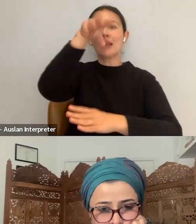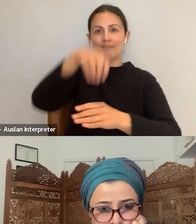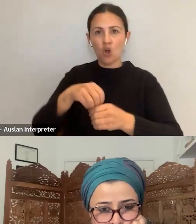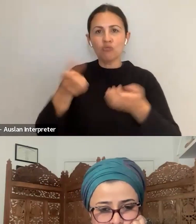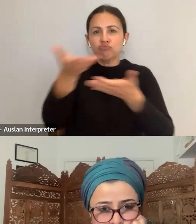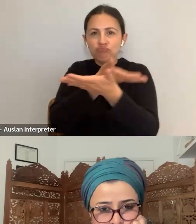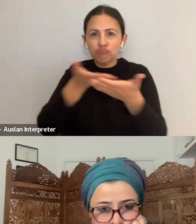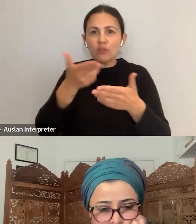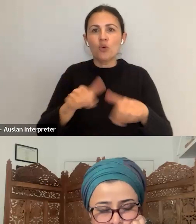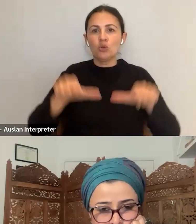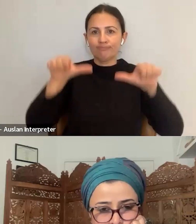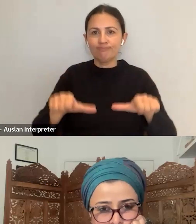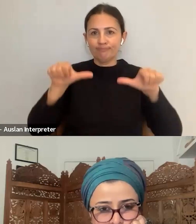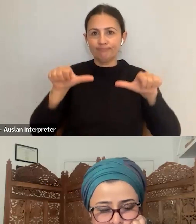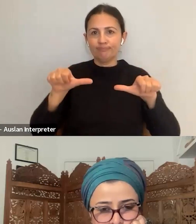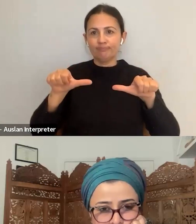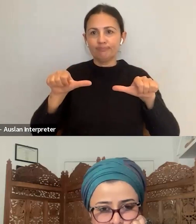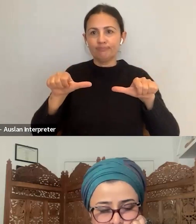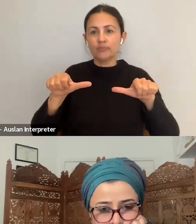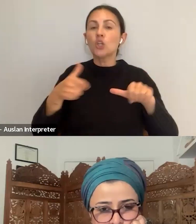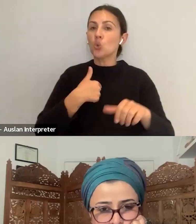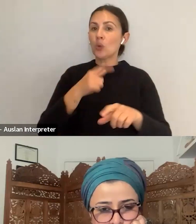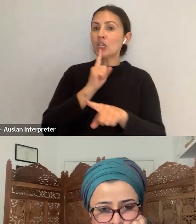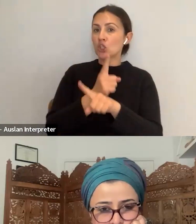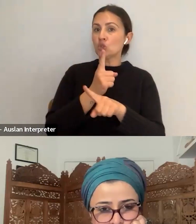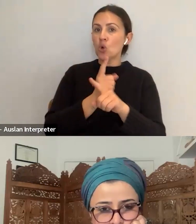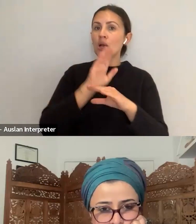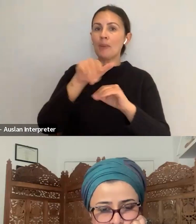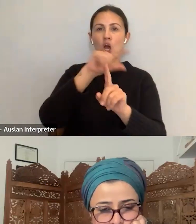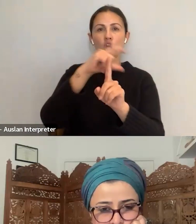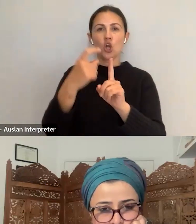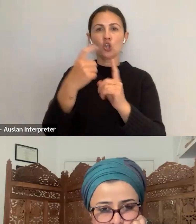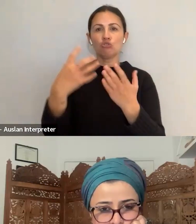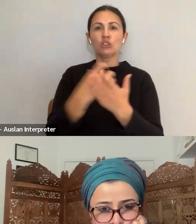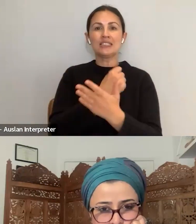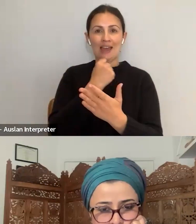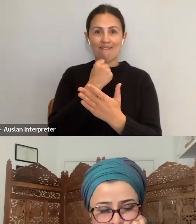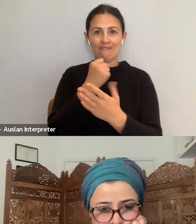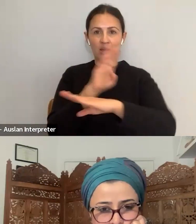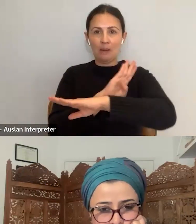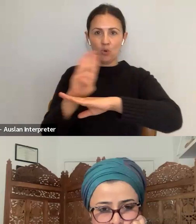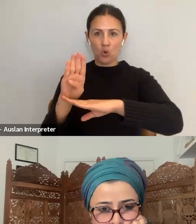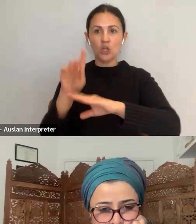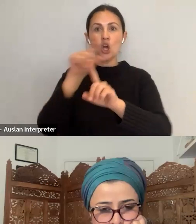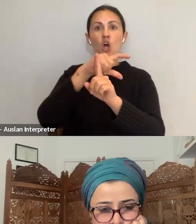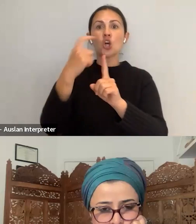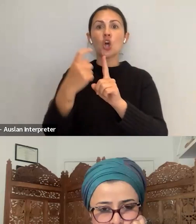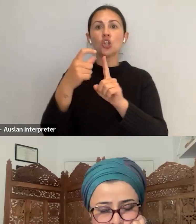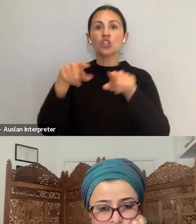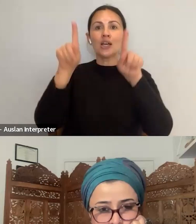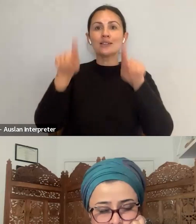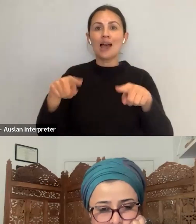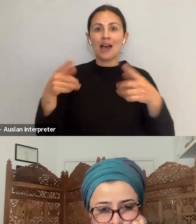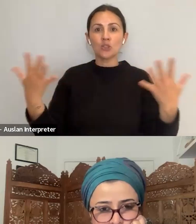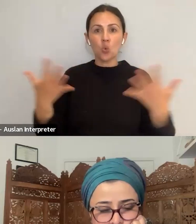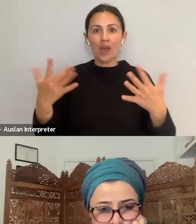be culturally safe, and we talk quite often, you know, there's that axiom that culture starts at the top, the culture of an organisation